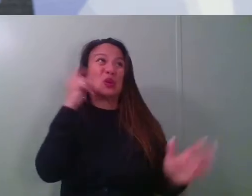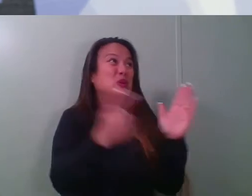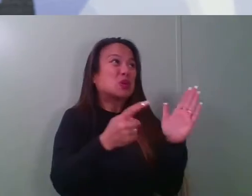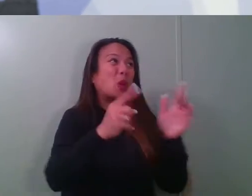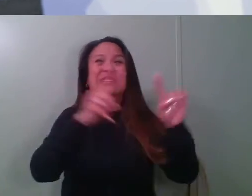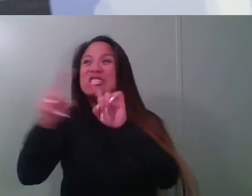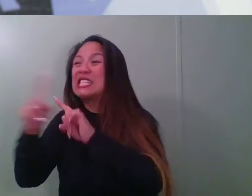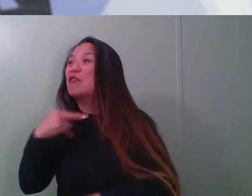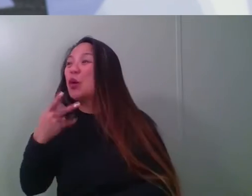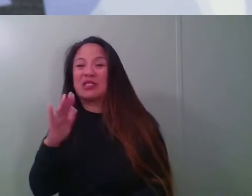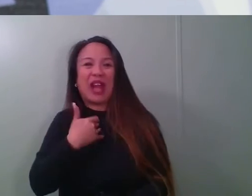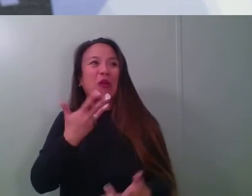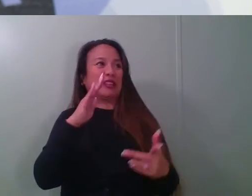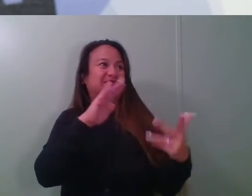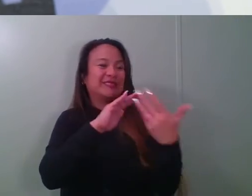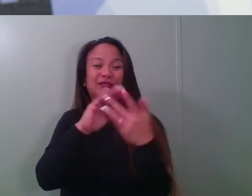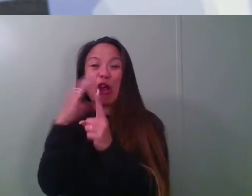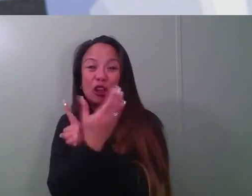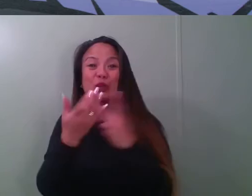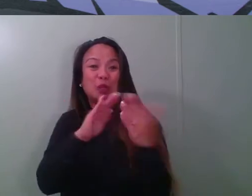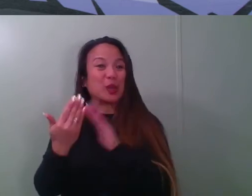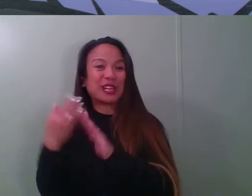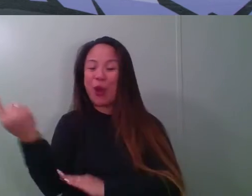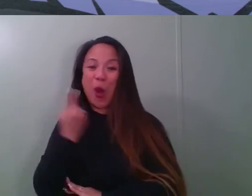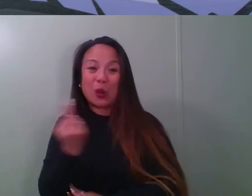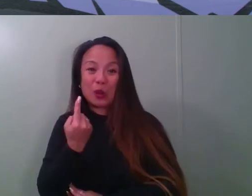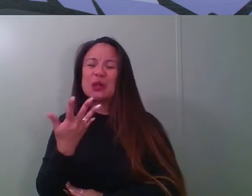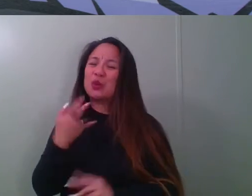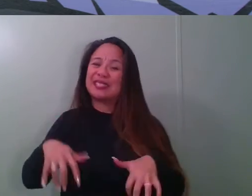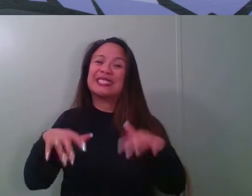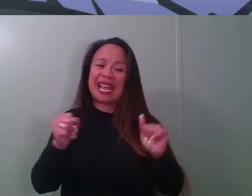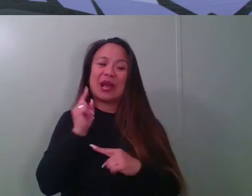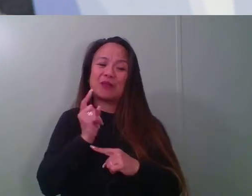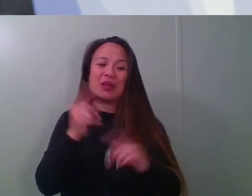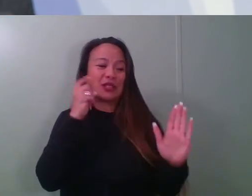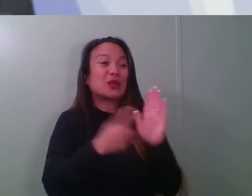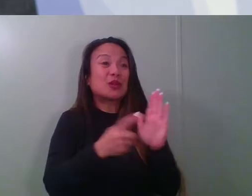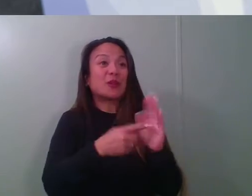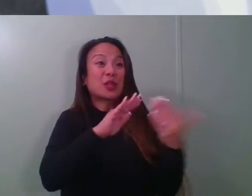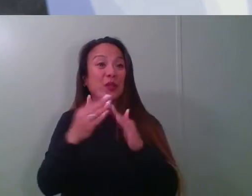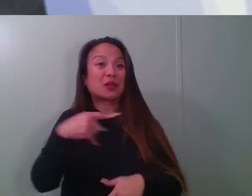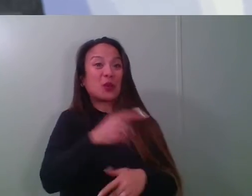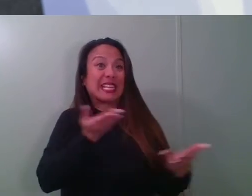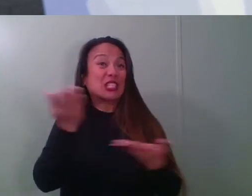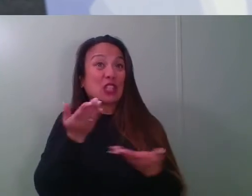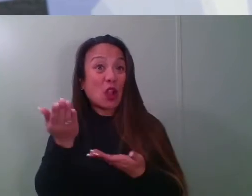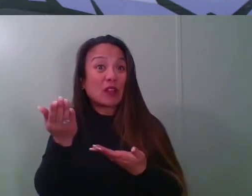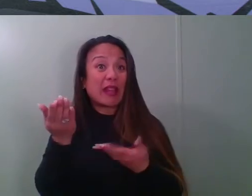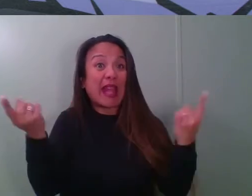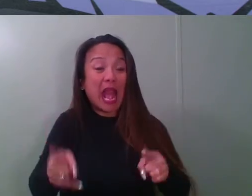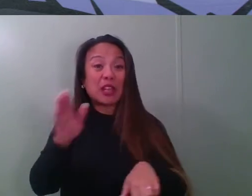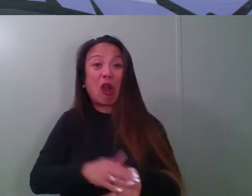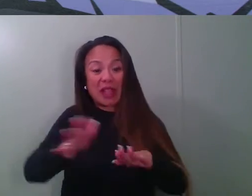is virtual, we seek to champion the diverse voices of our cultural community always. So we want to take a moment here to acknowledge the